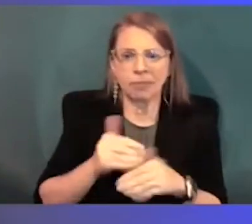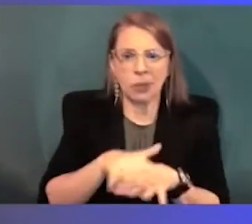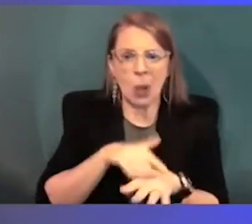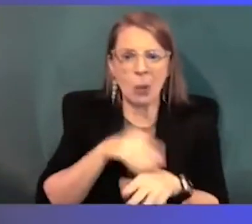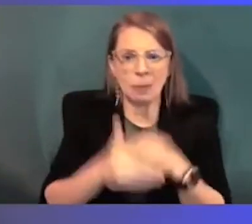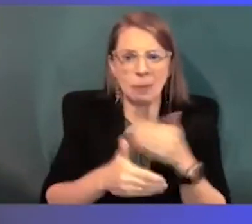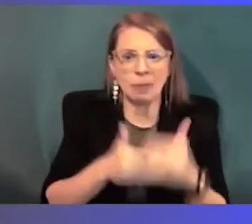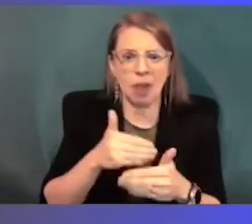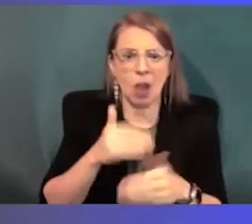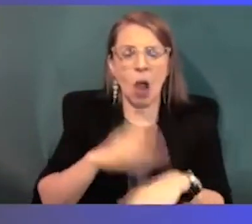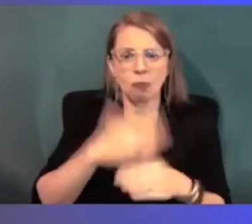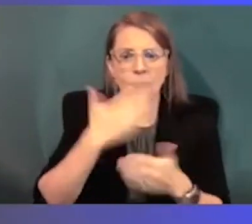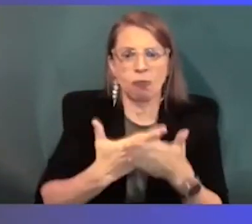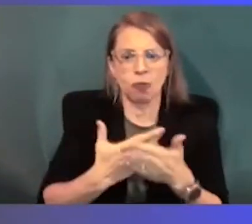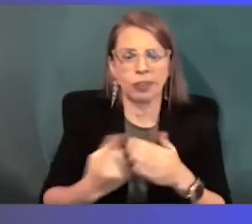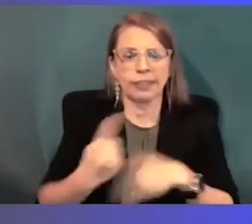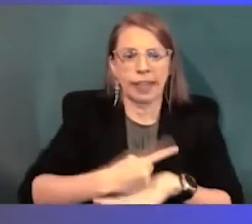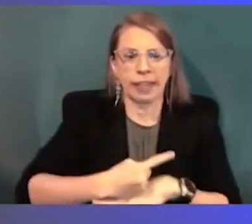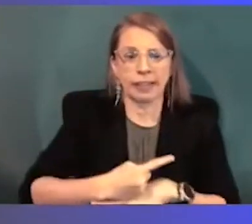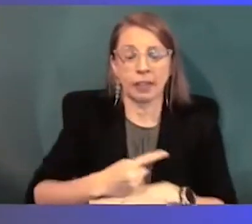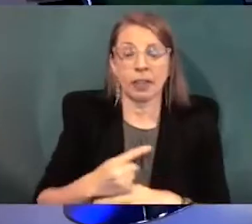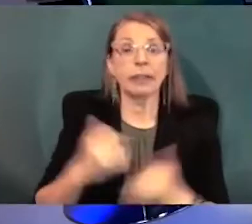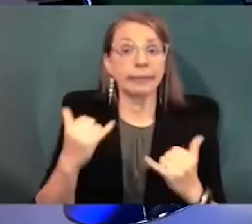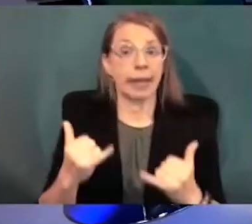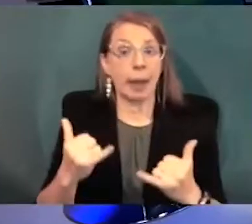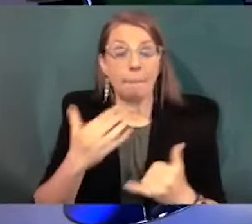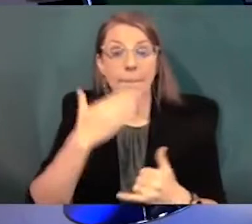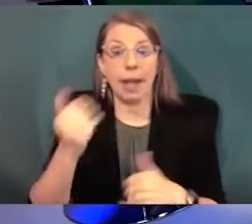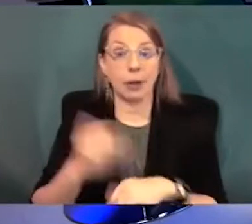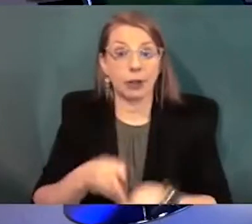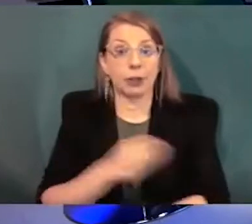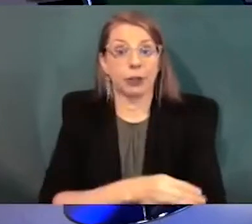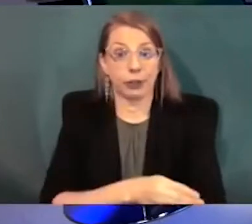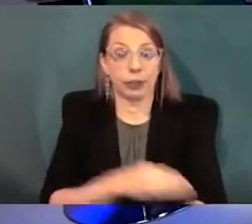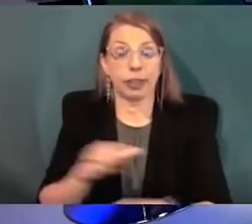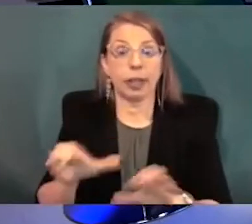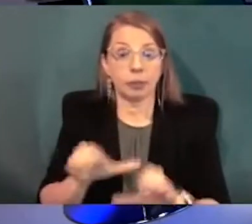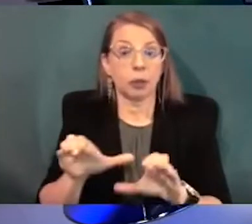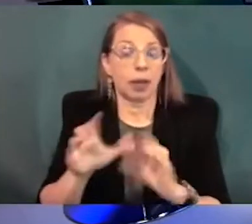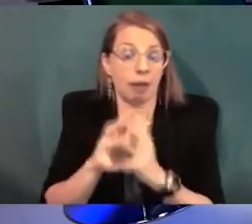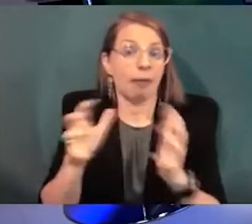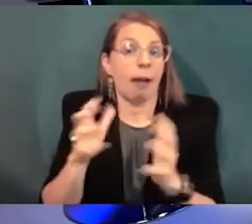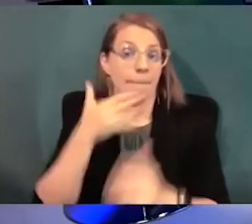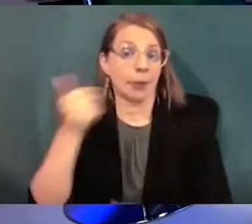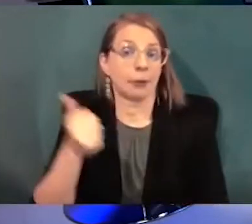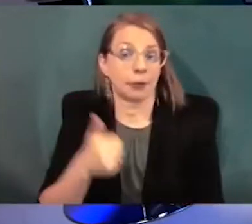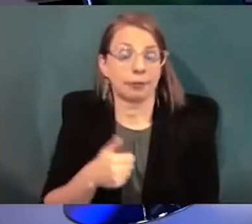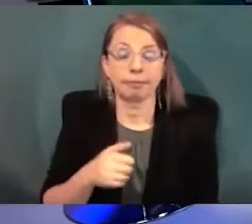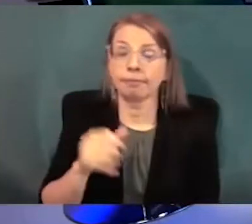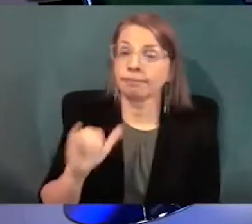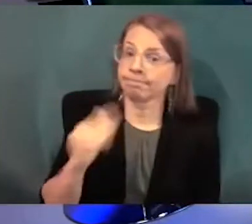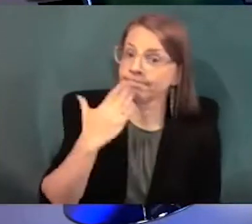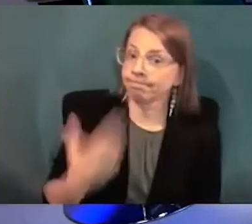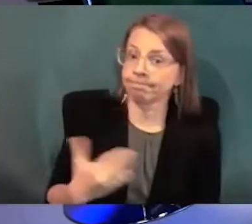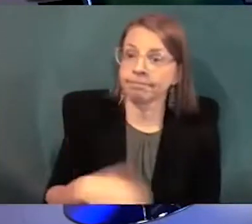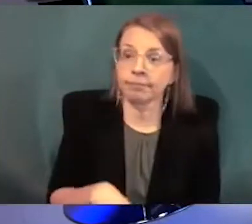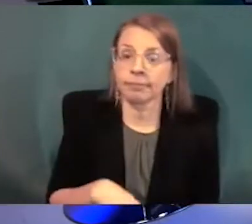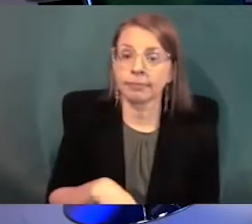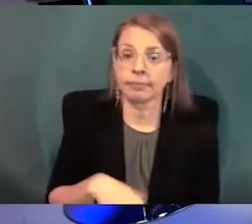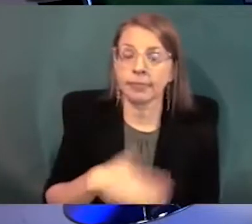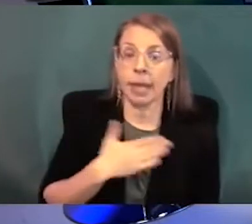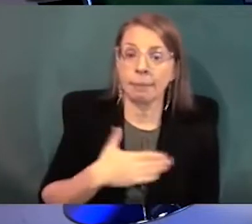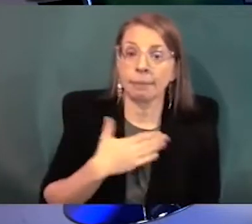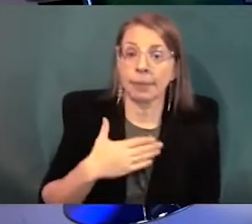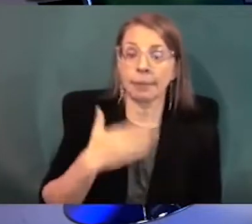I'm having a lot more better days now. I'm doing a lot better. That's good. That's really good. Well, I'm glad that it's better, and I want you to keep having those